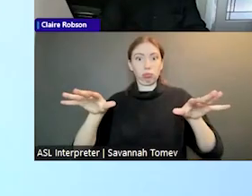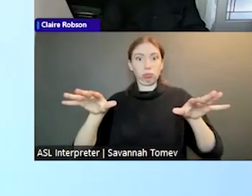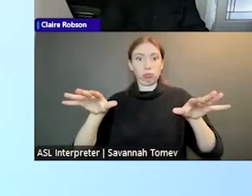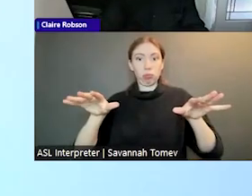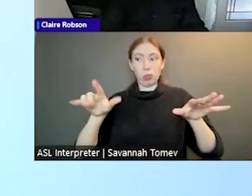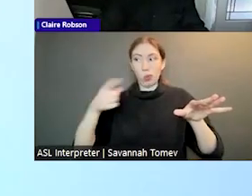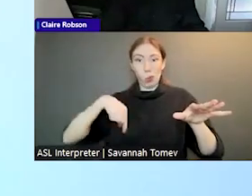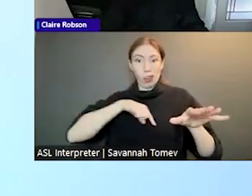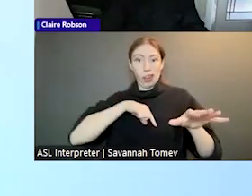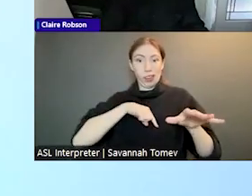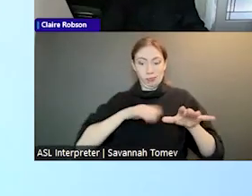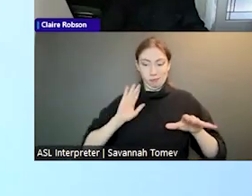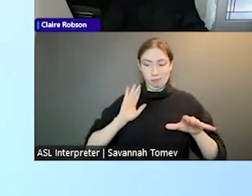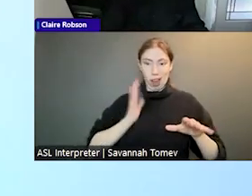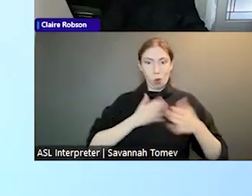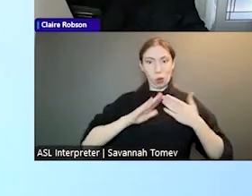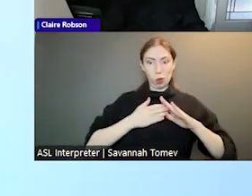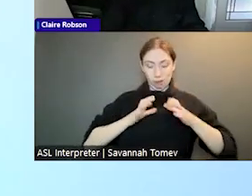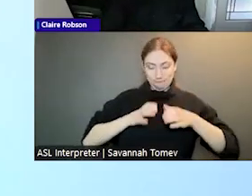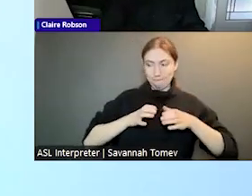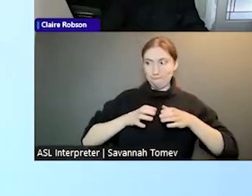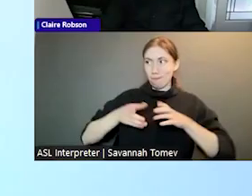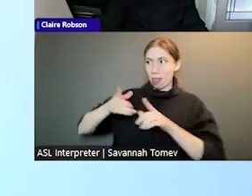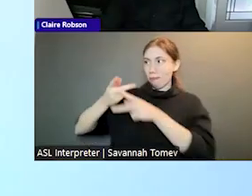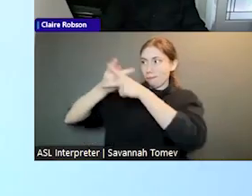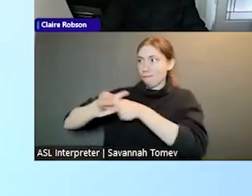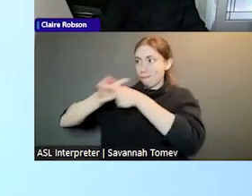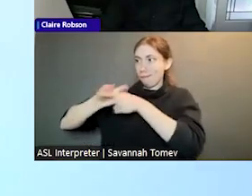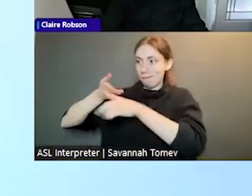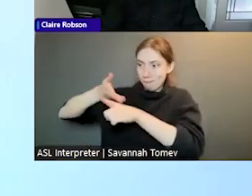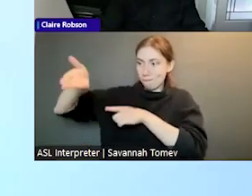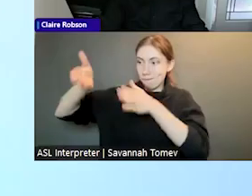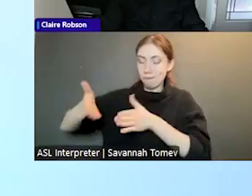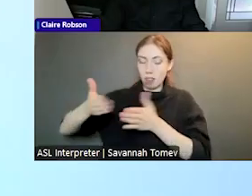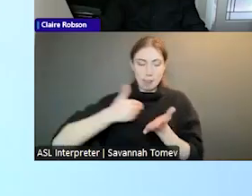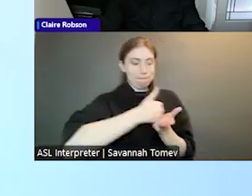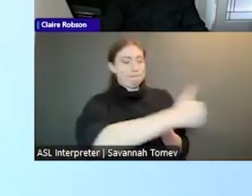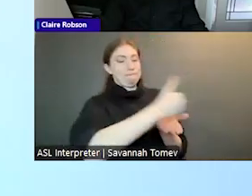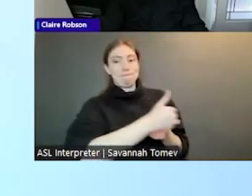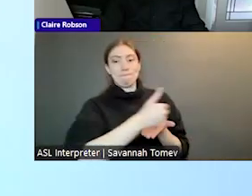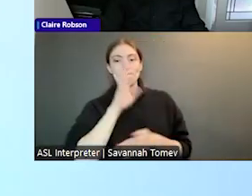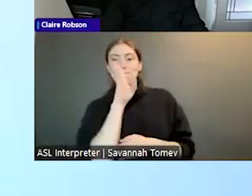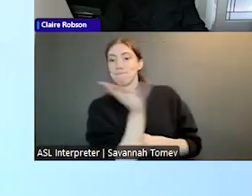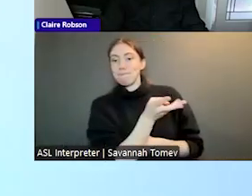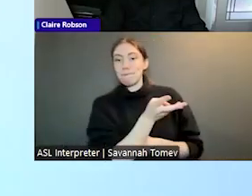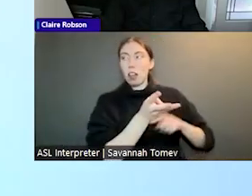and marginalized by healthcare professionals. And this has left us with a deep distrust of